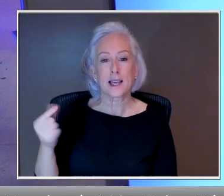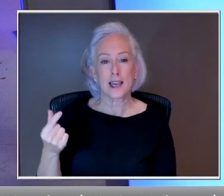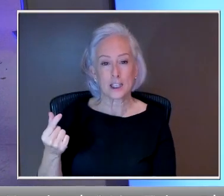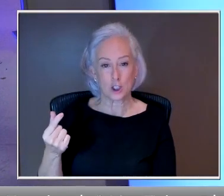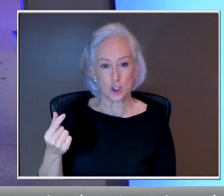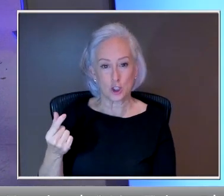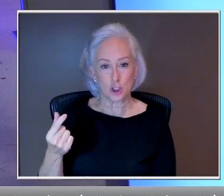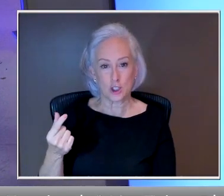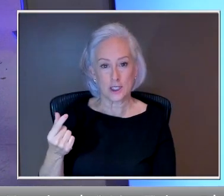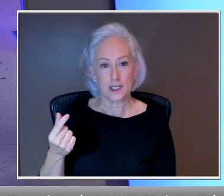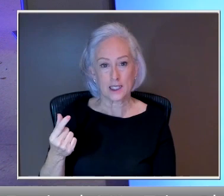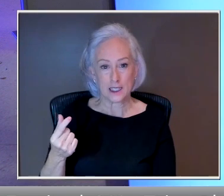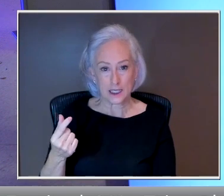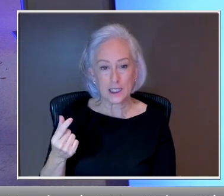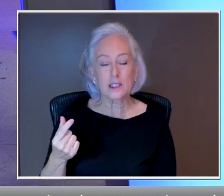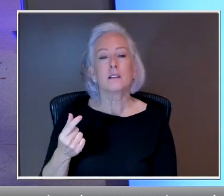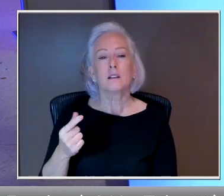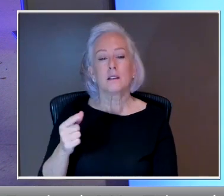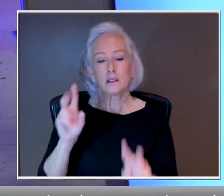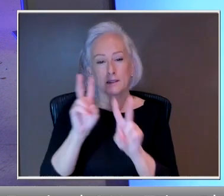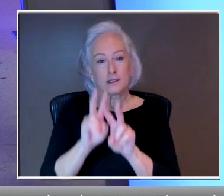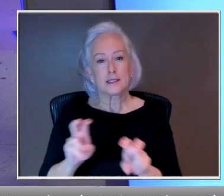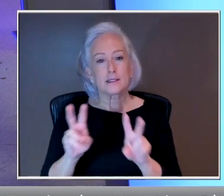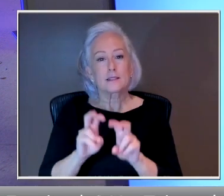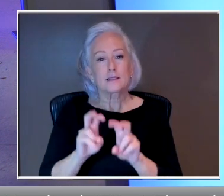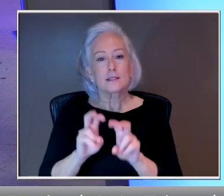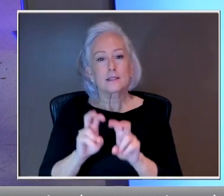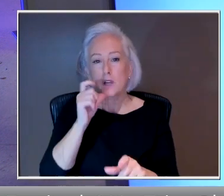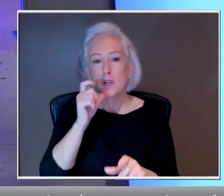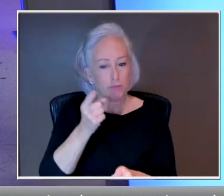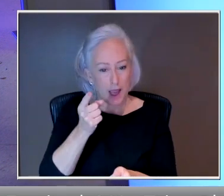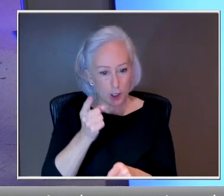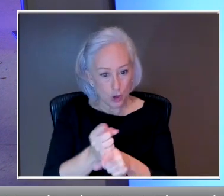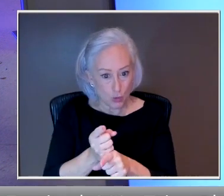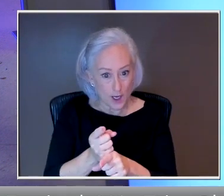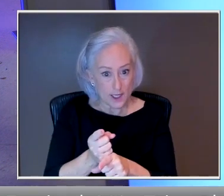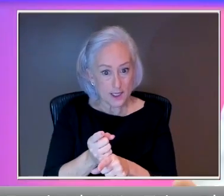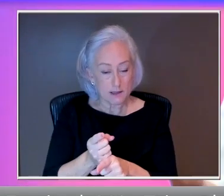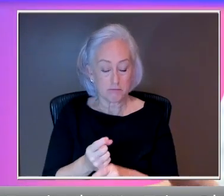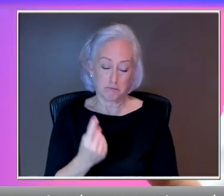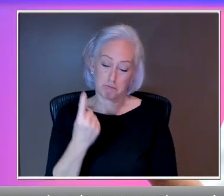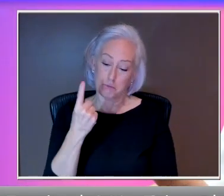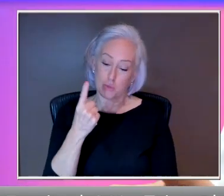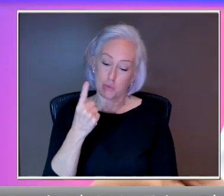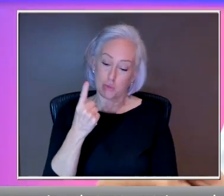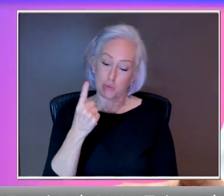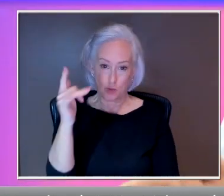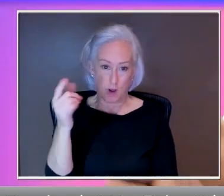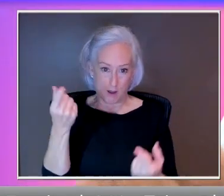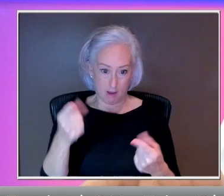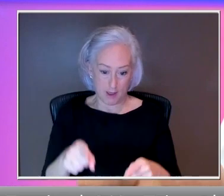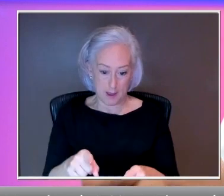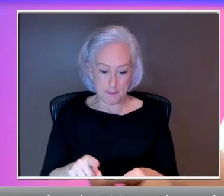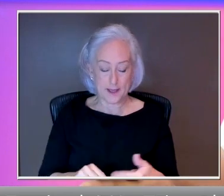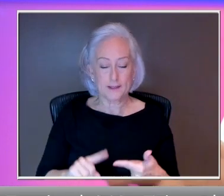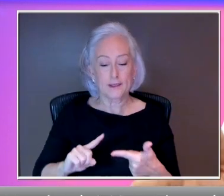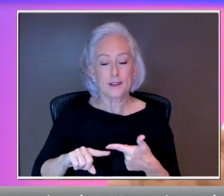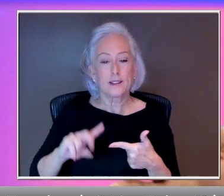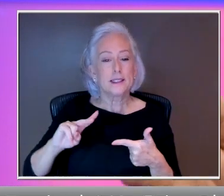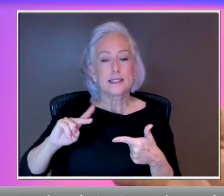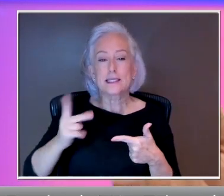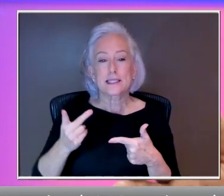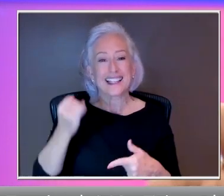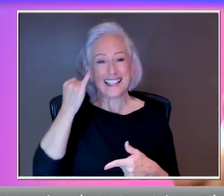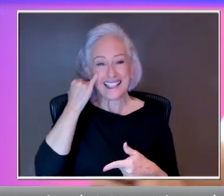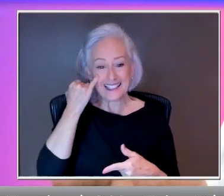assessment or the computation on the EKG is not accurate, and that could be one cause of it. The second part of it is, if it is accurate, we have